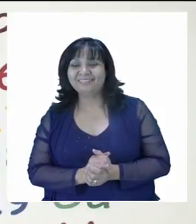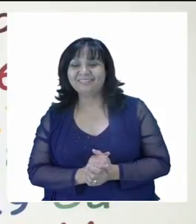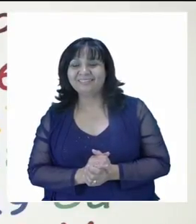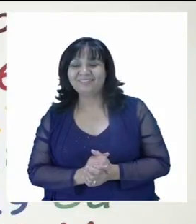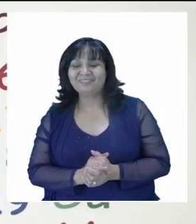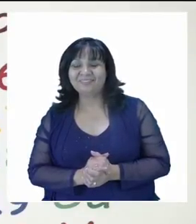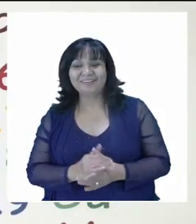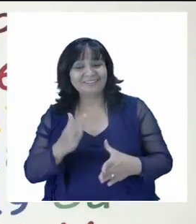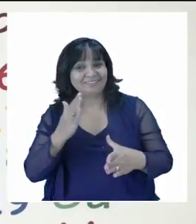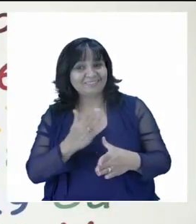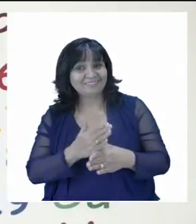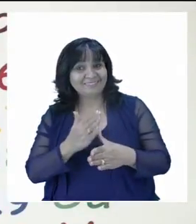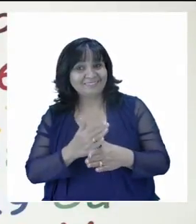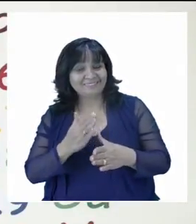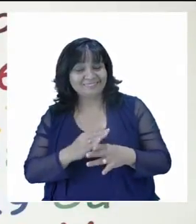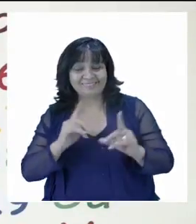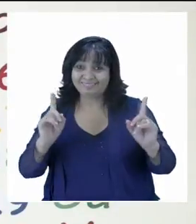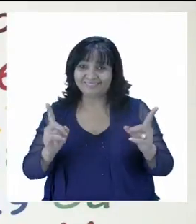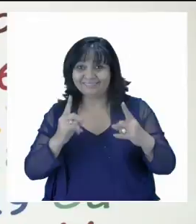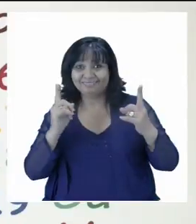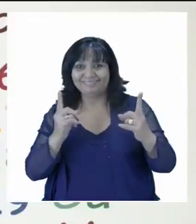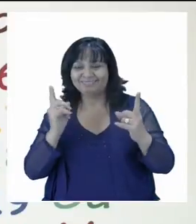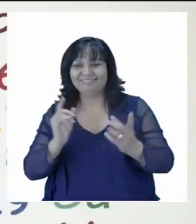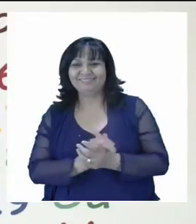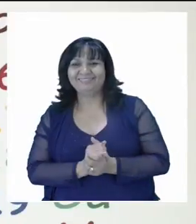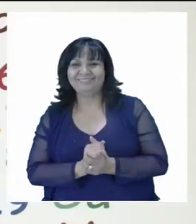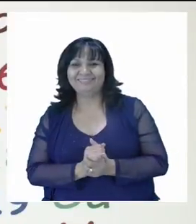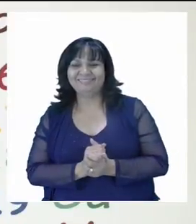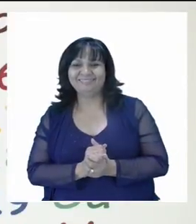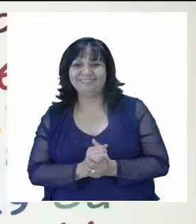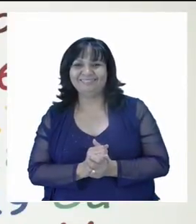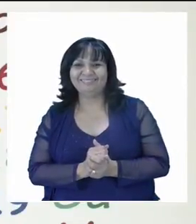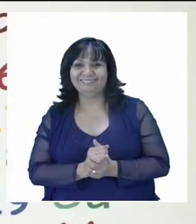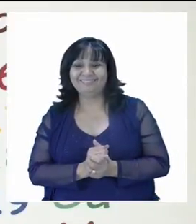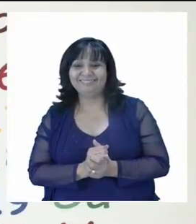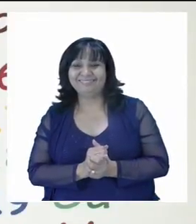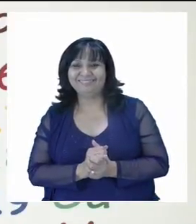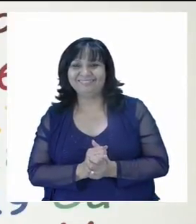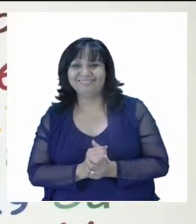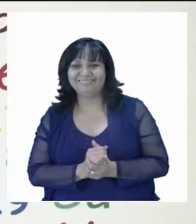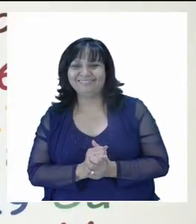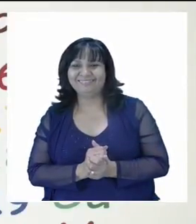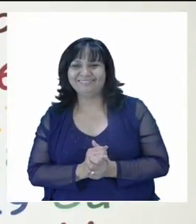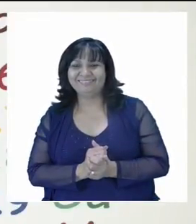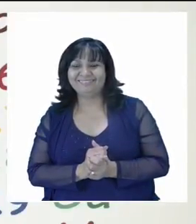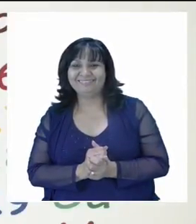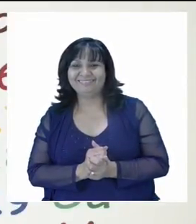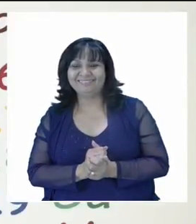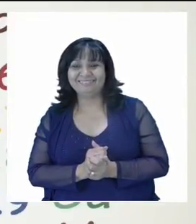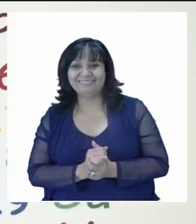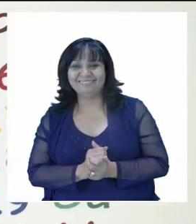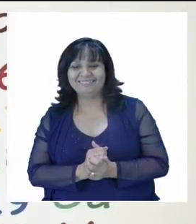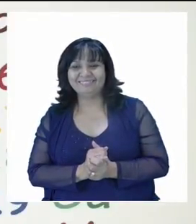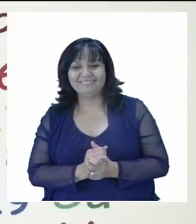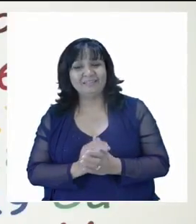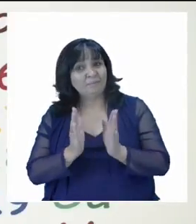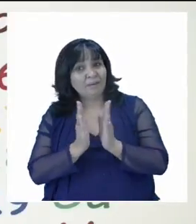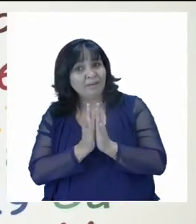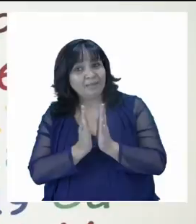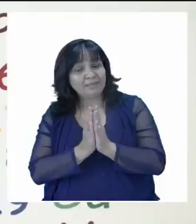fun exercise. Wow, we are going to have so much fun today. Please, can